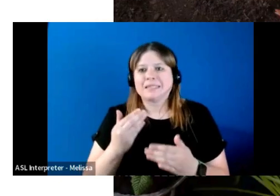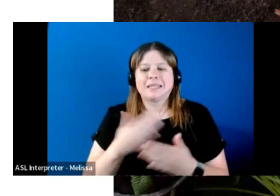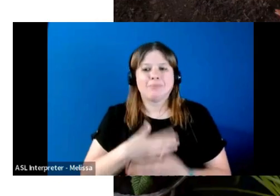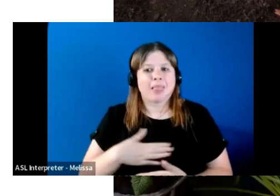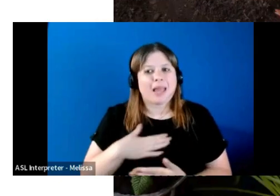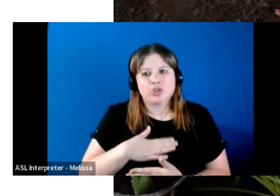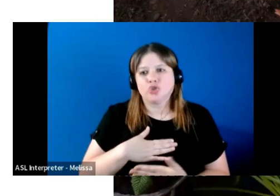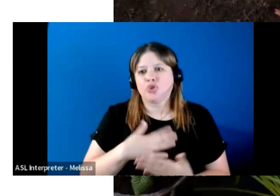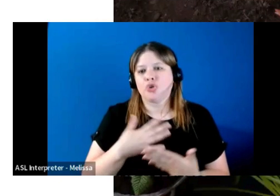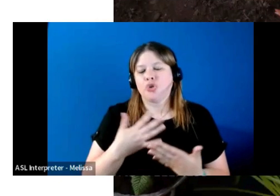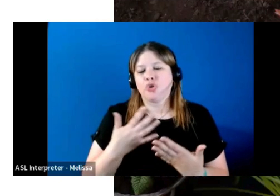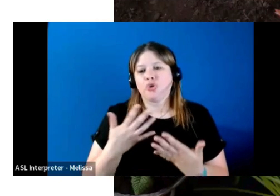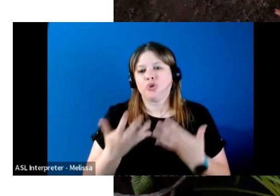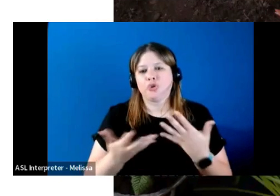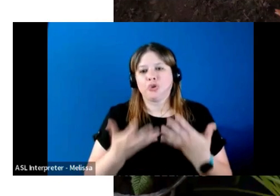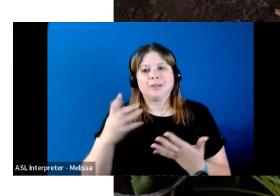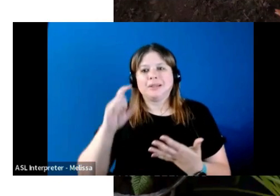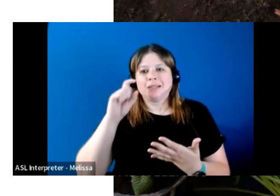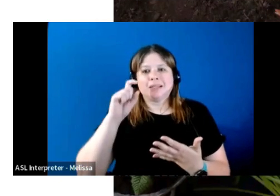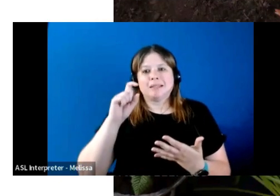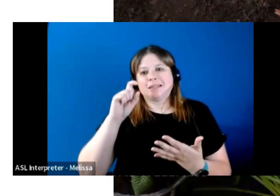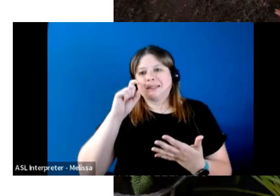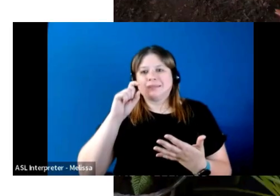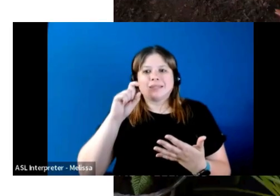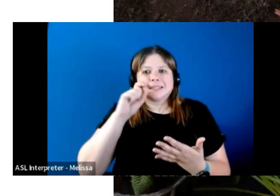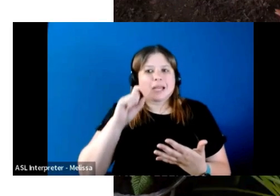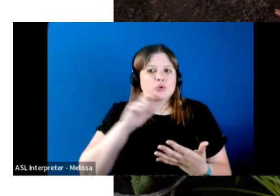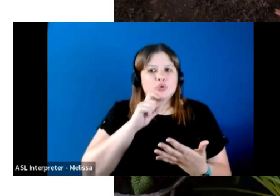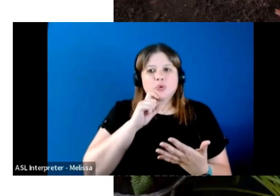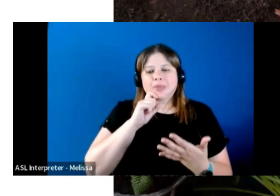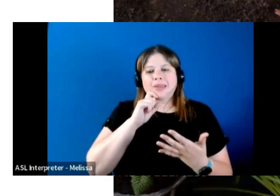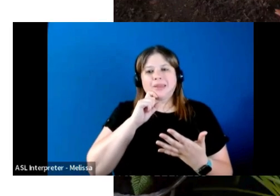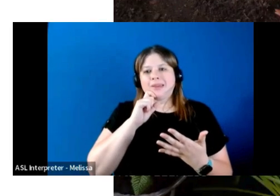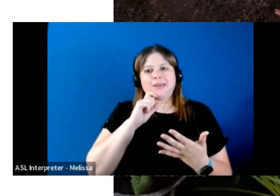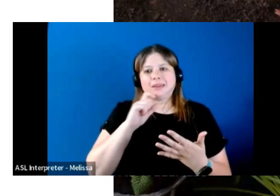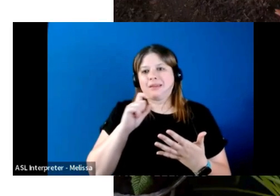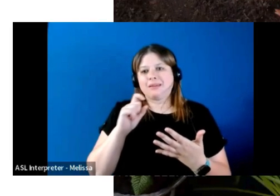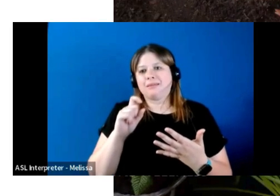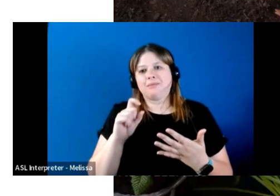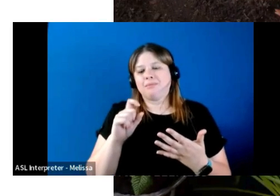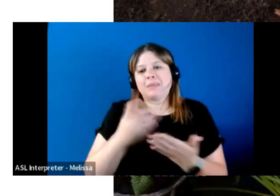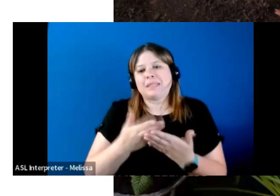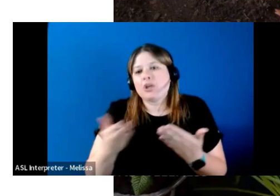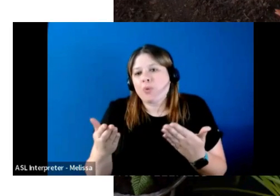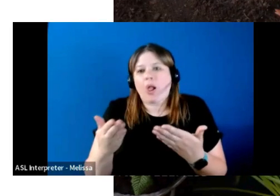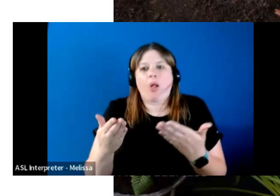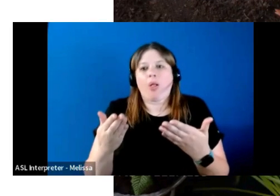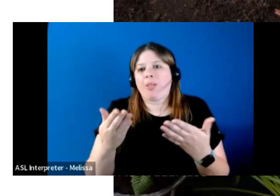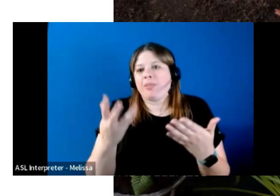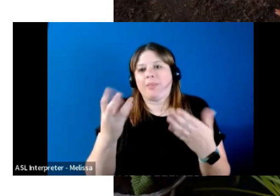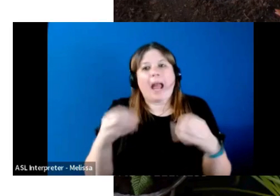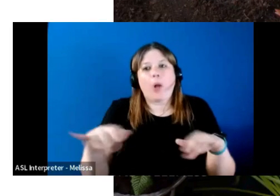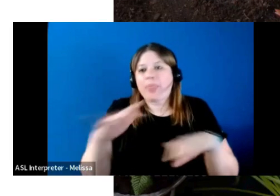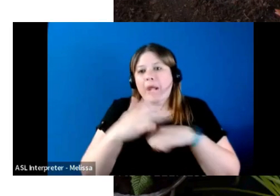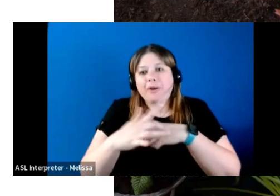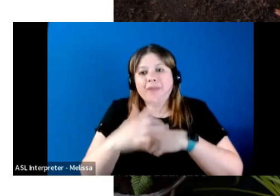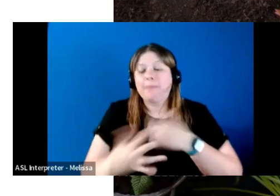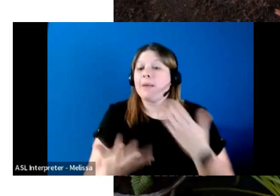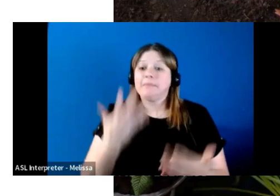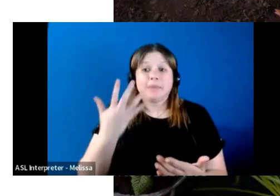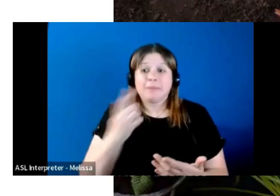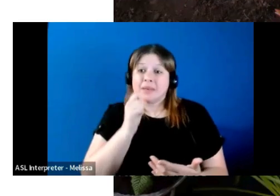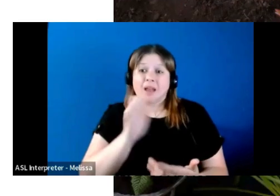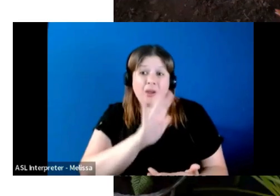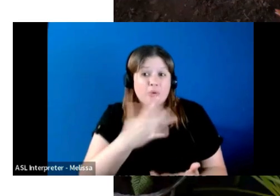female pleasure-oriented, sexually explicit material out there and available. And that may not be your cup of